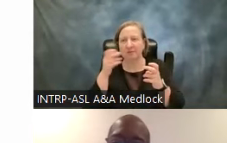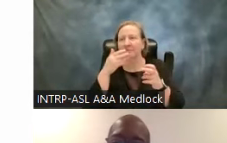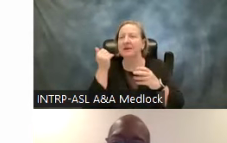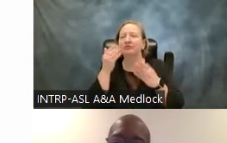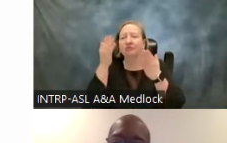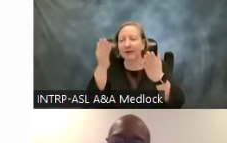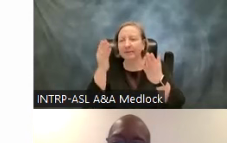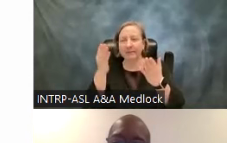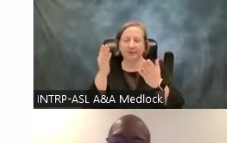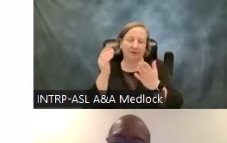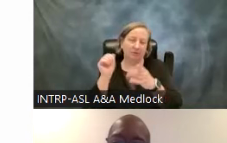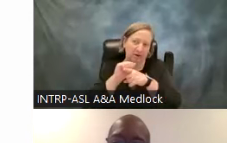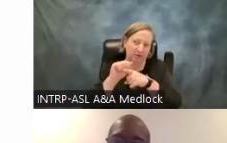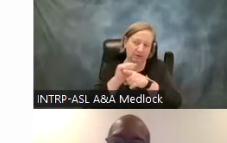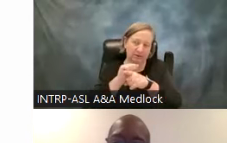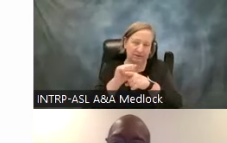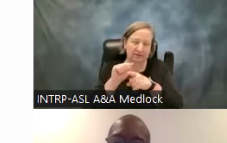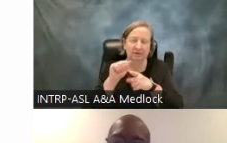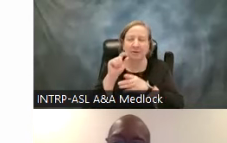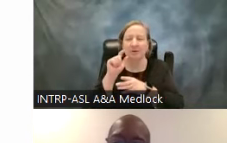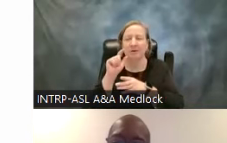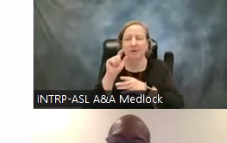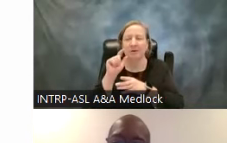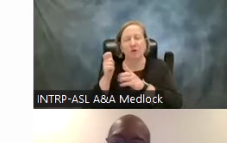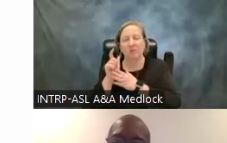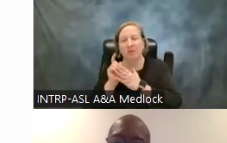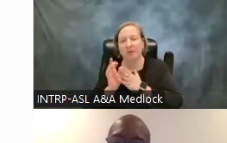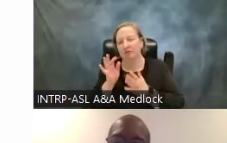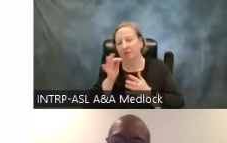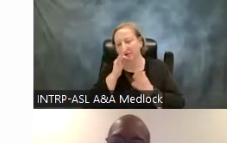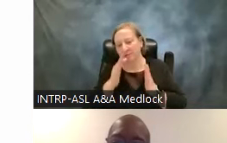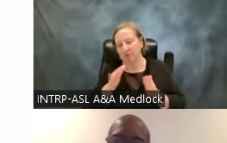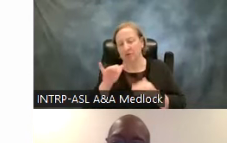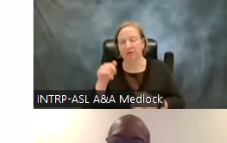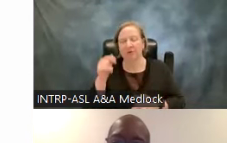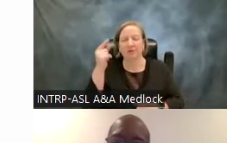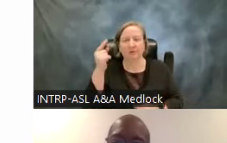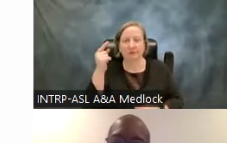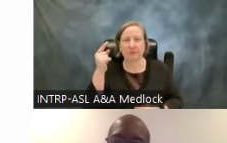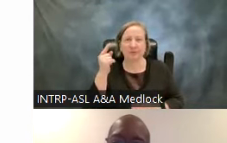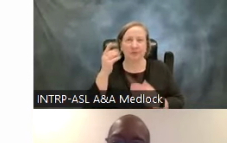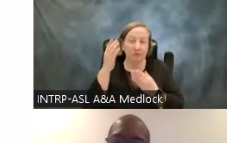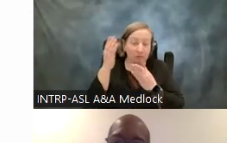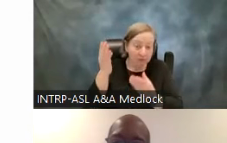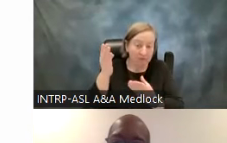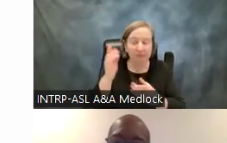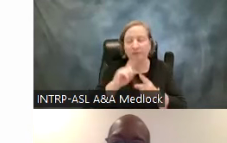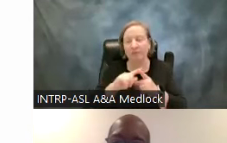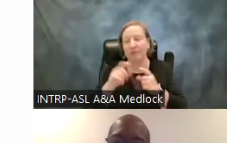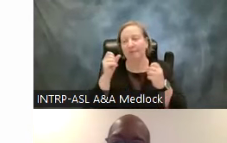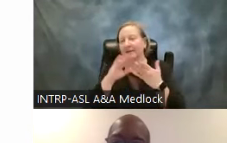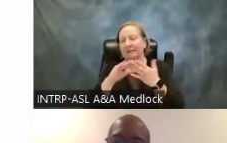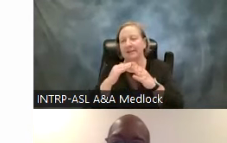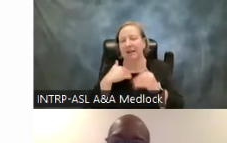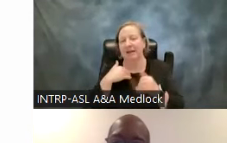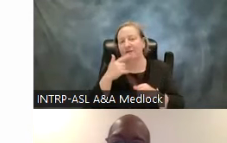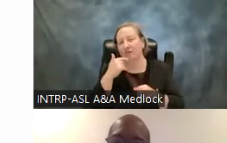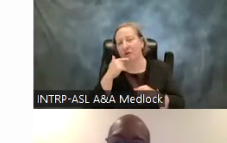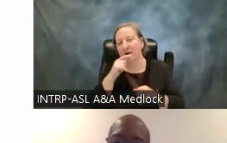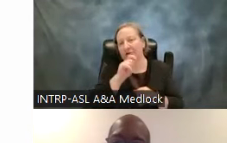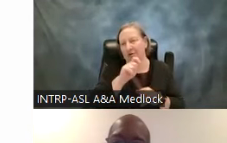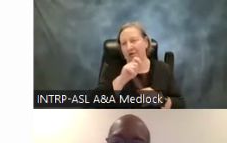recommended practices by legal experts, and this is one of those recommended ones. But a lot of cities have the red dot instead of a